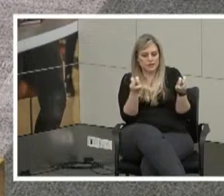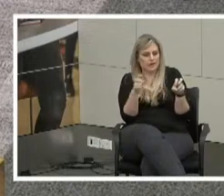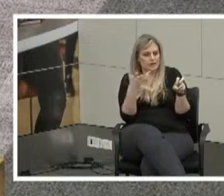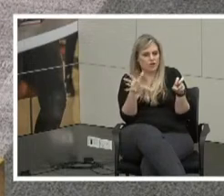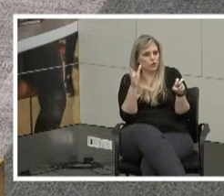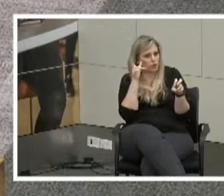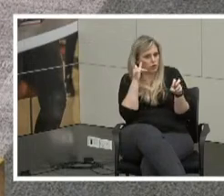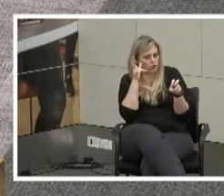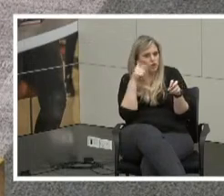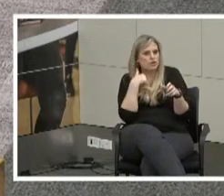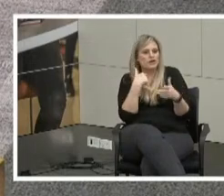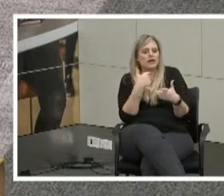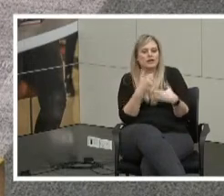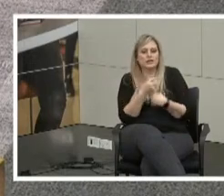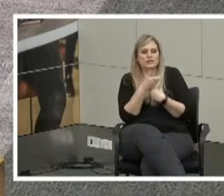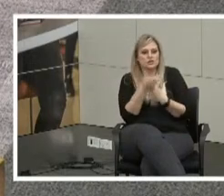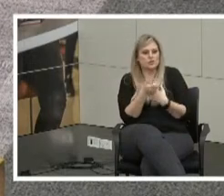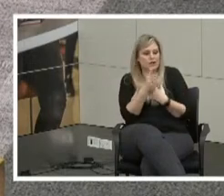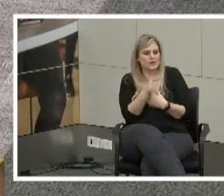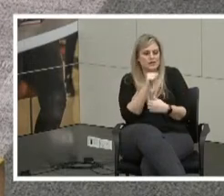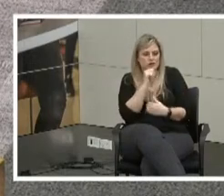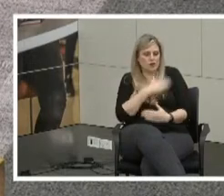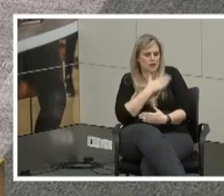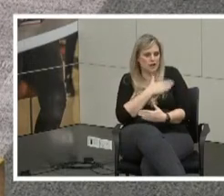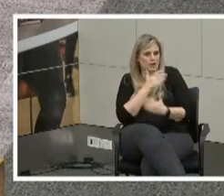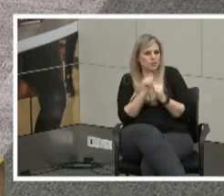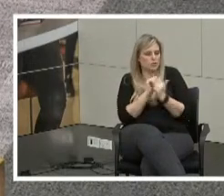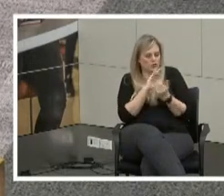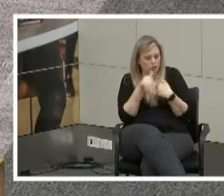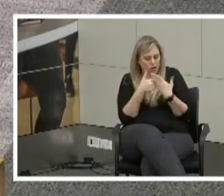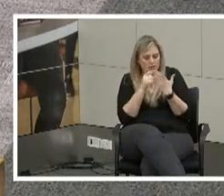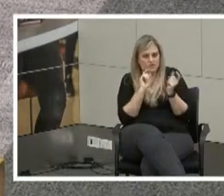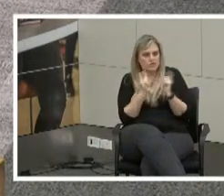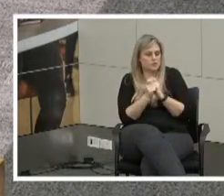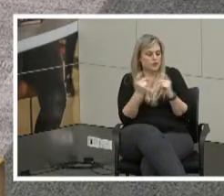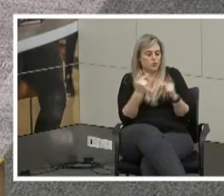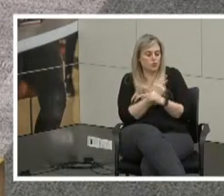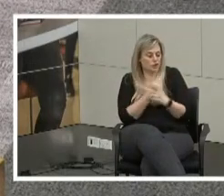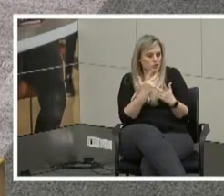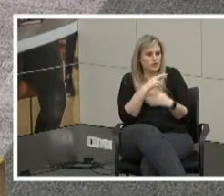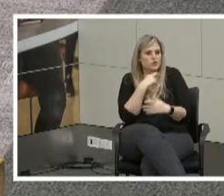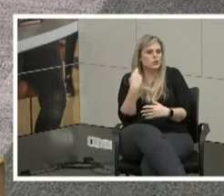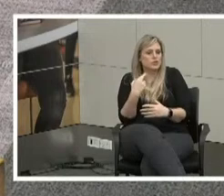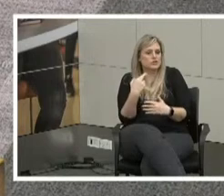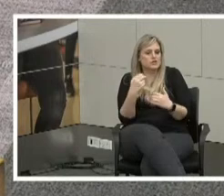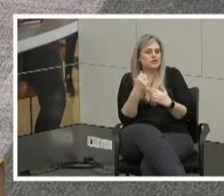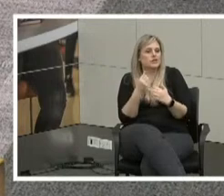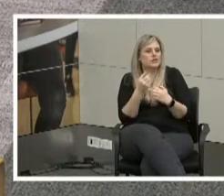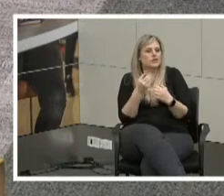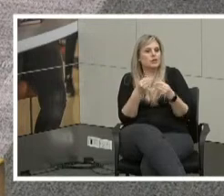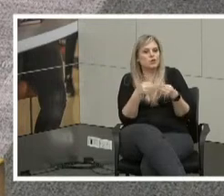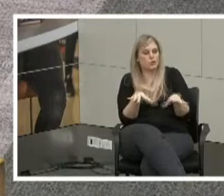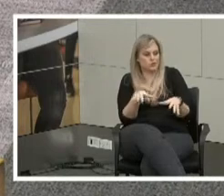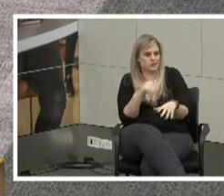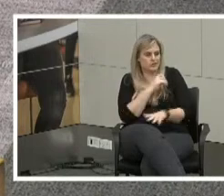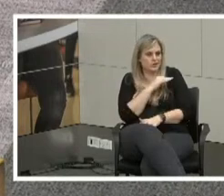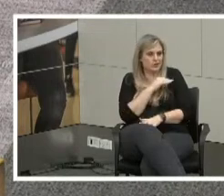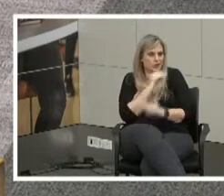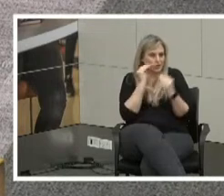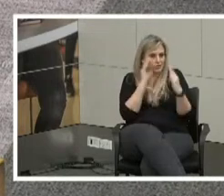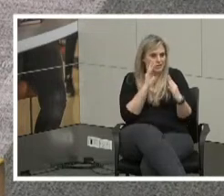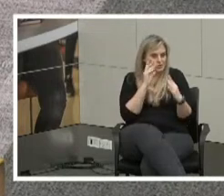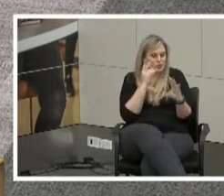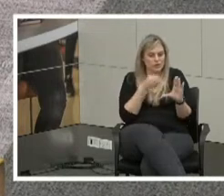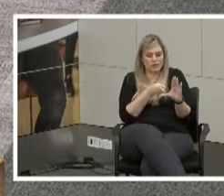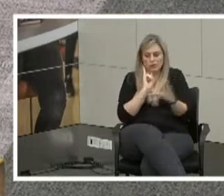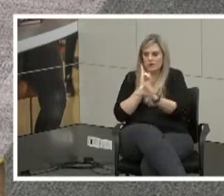heard have eloquently expressed their unhappiness with the changes but worst of all we risk losing our faculty to other districts or the private